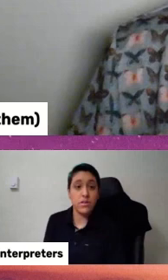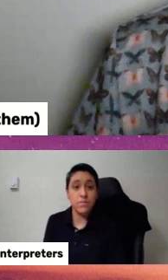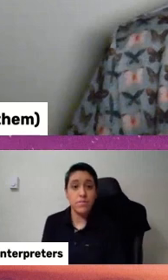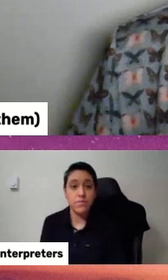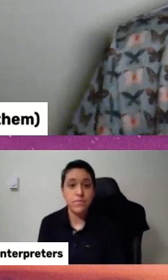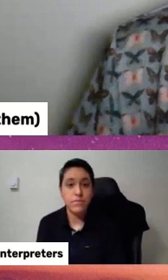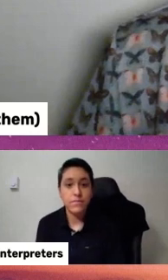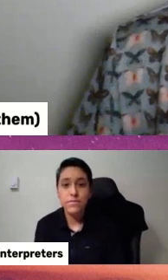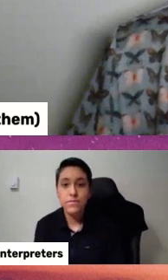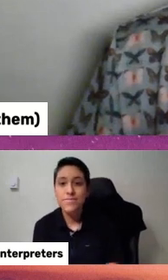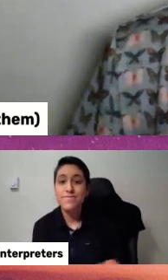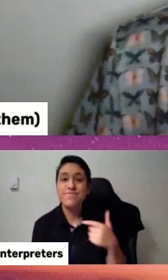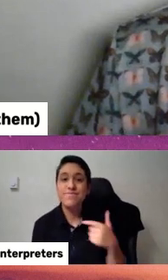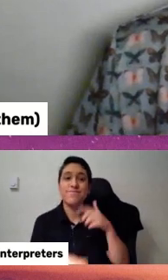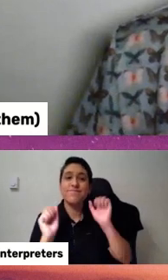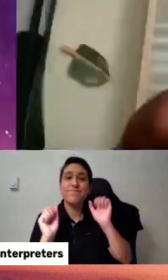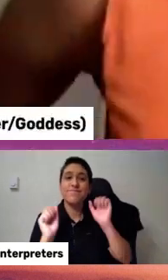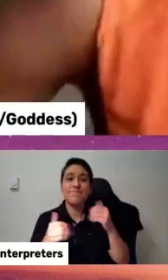I can go.